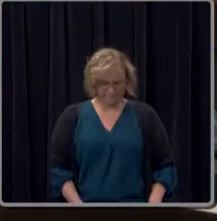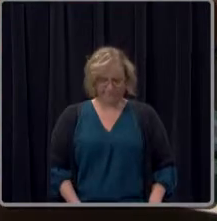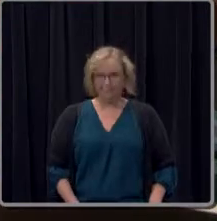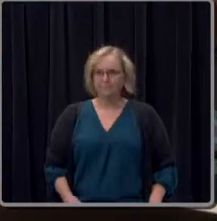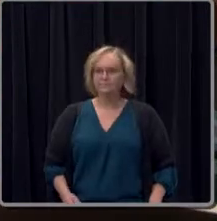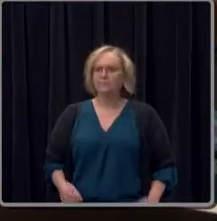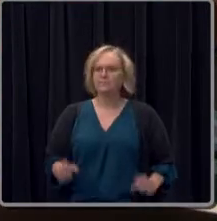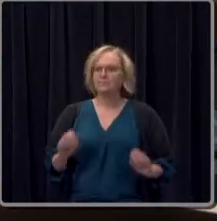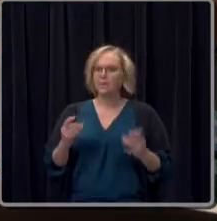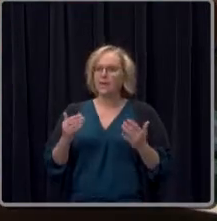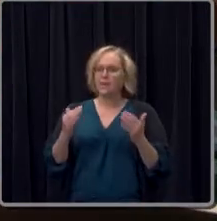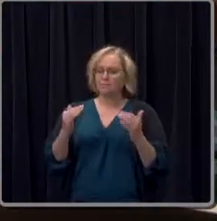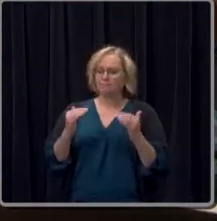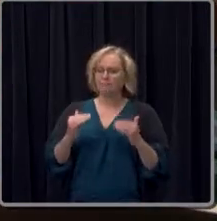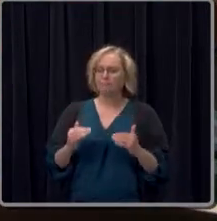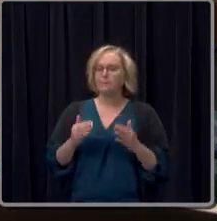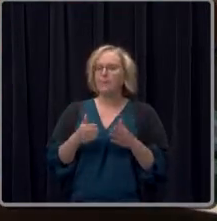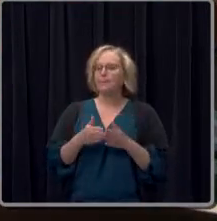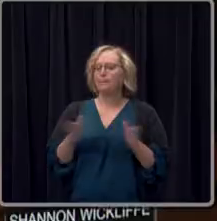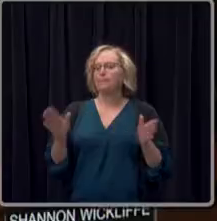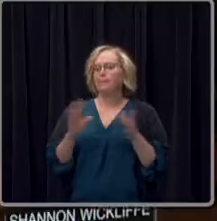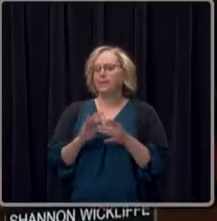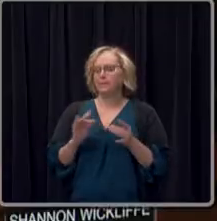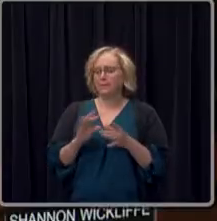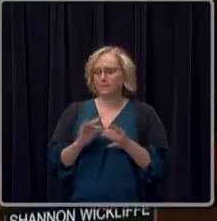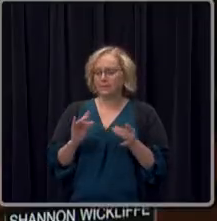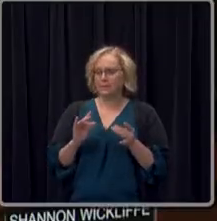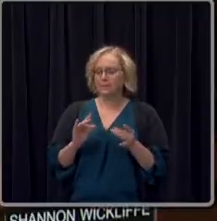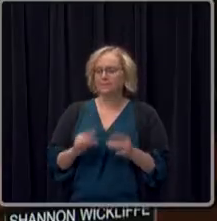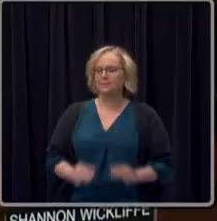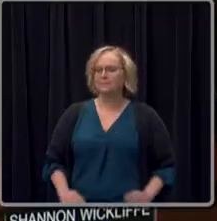Moving on to public comments. Mrs. Steele?